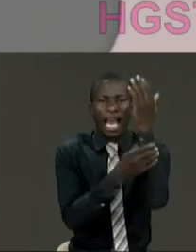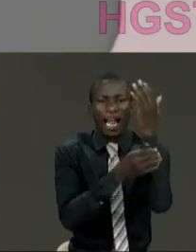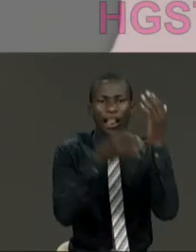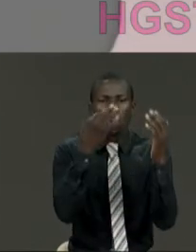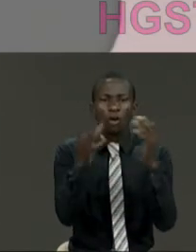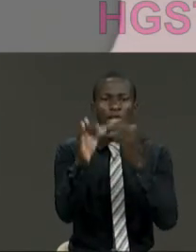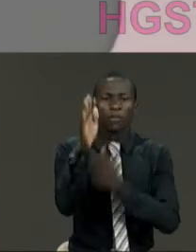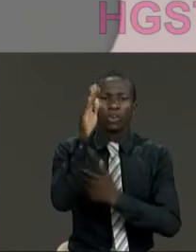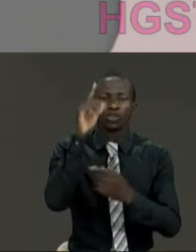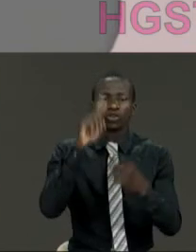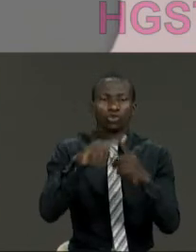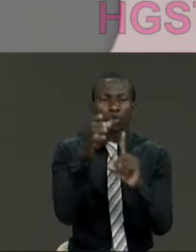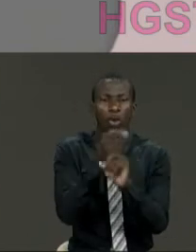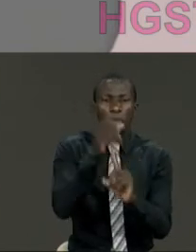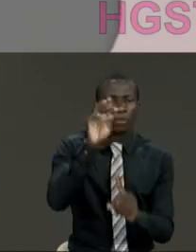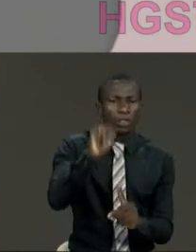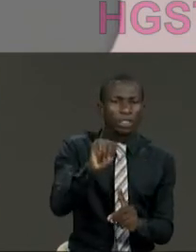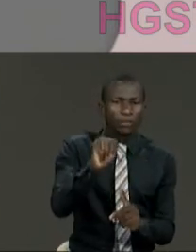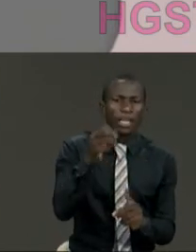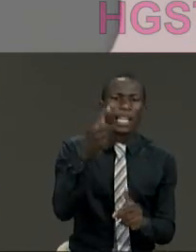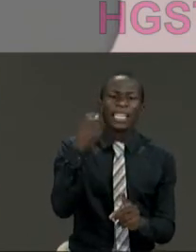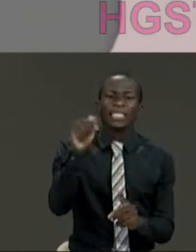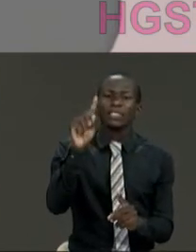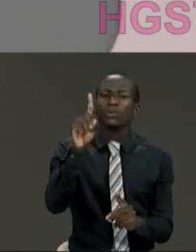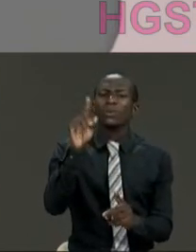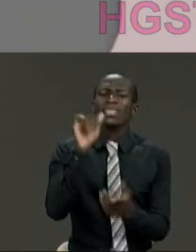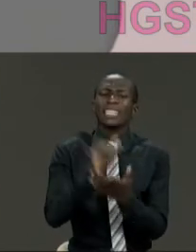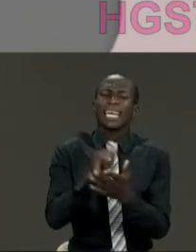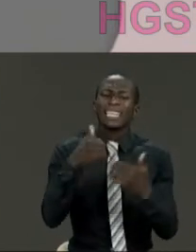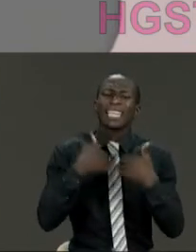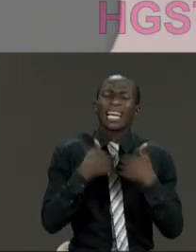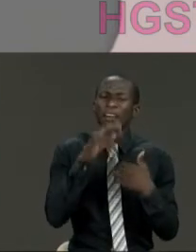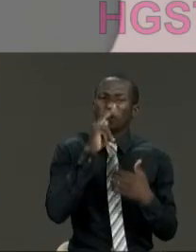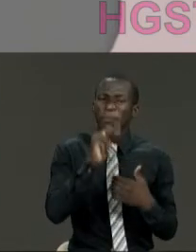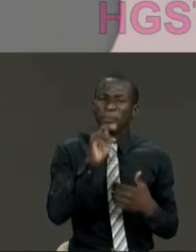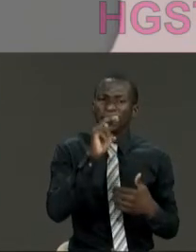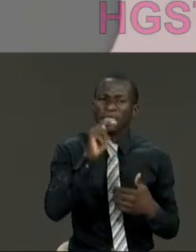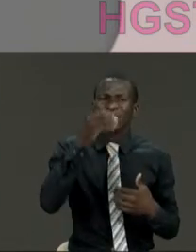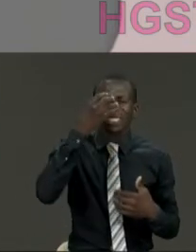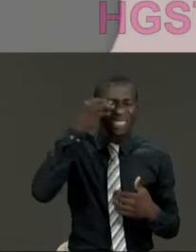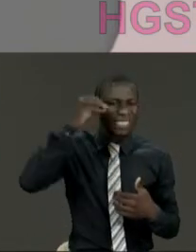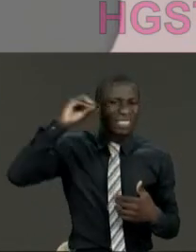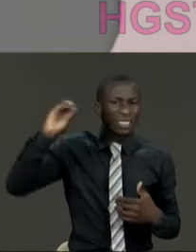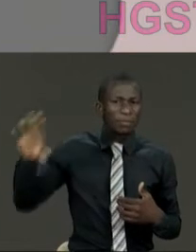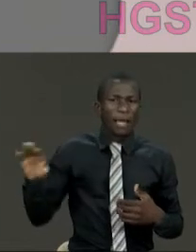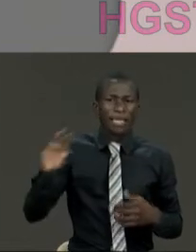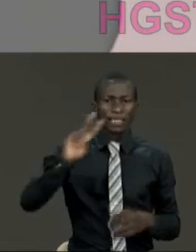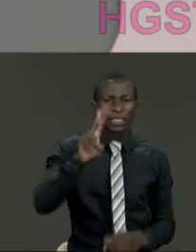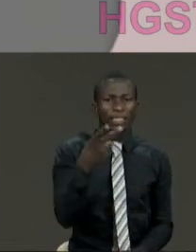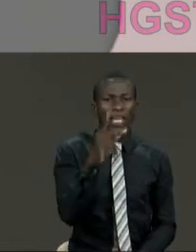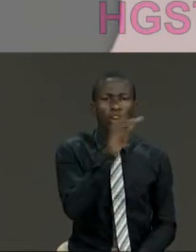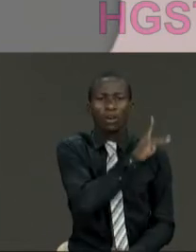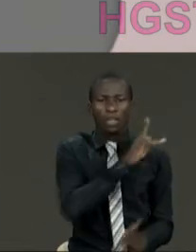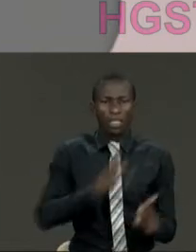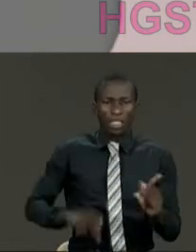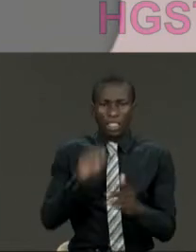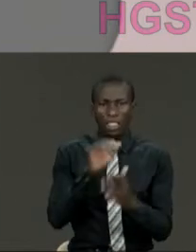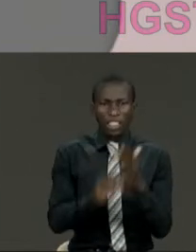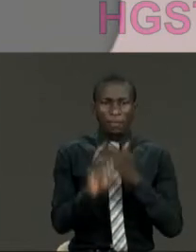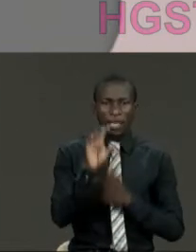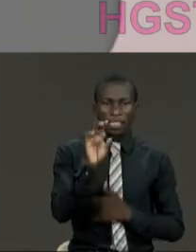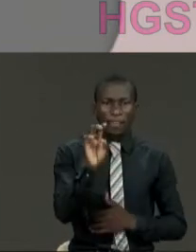to uphold him? The one that have been despised. In 2 Kings chapter 7, when you read